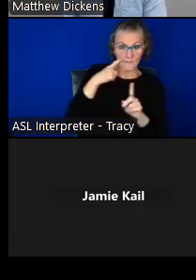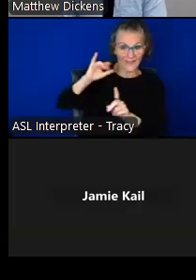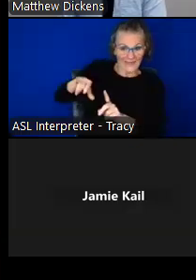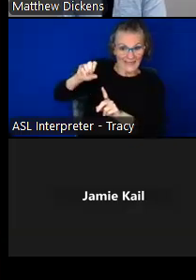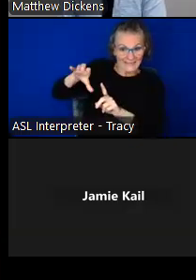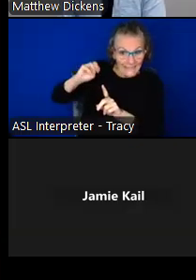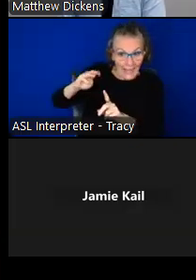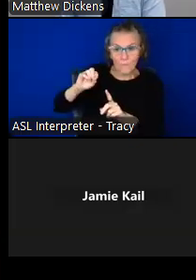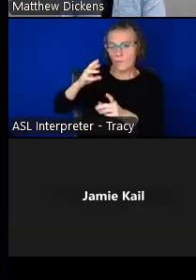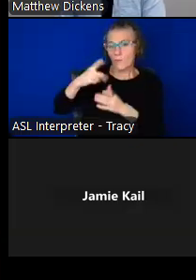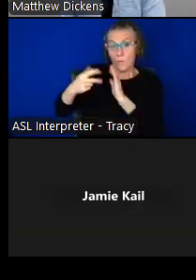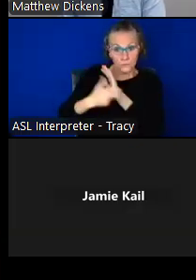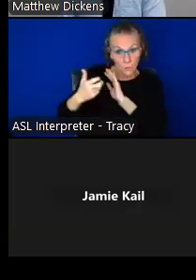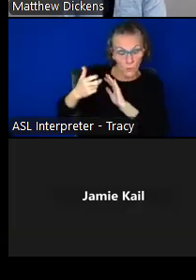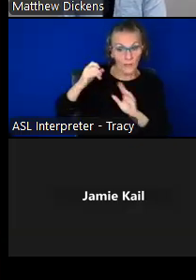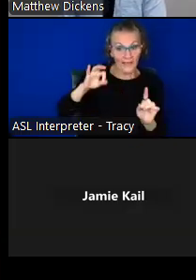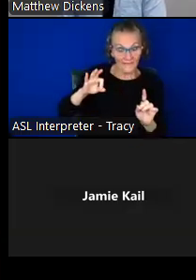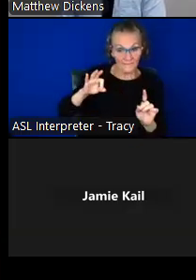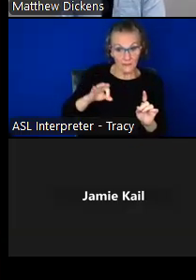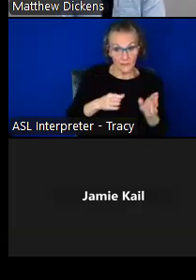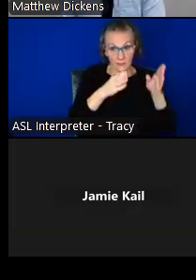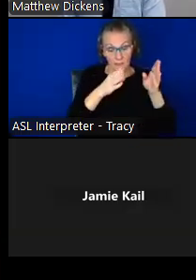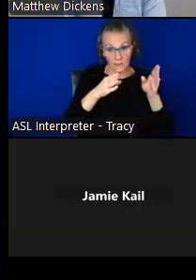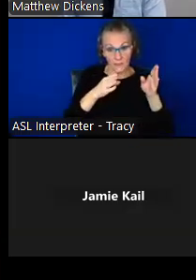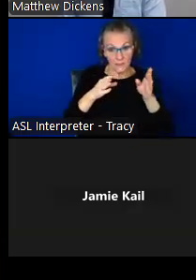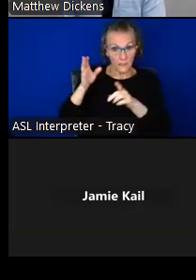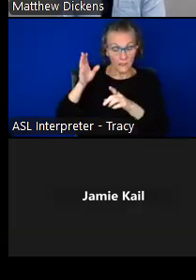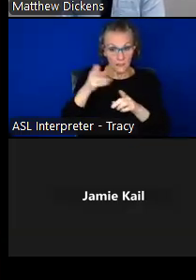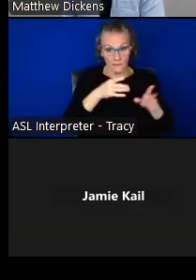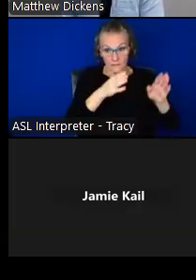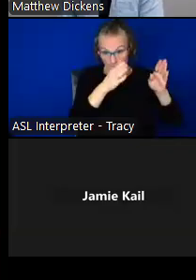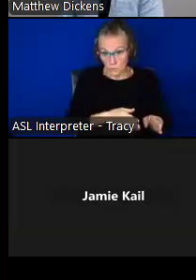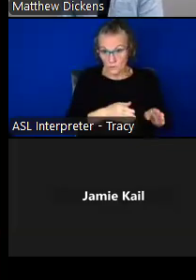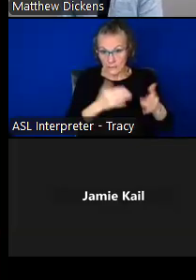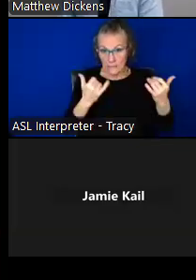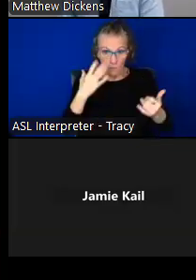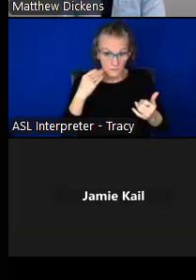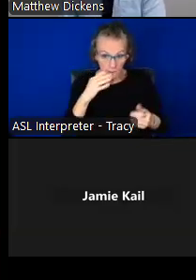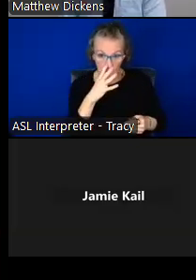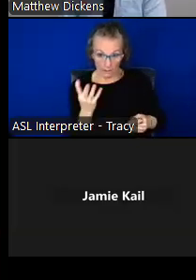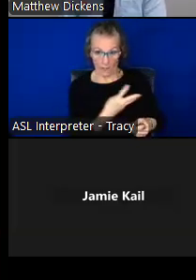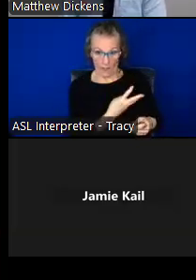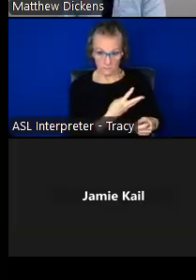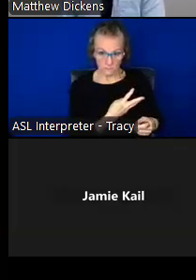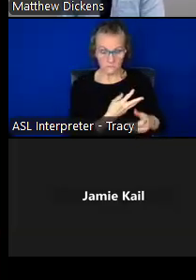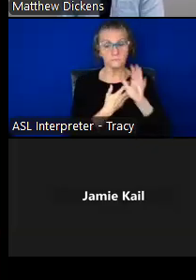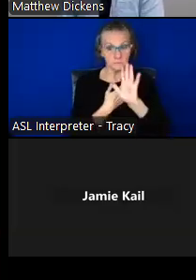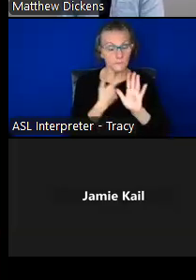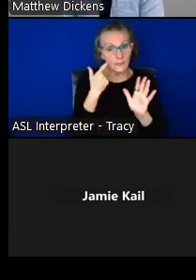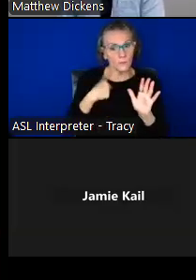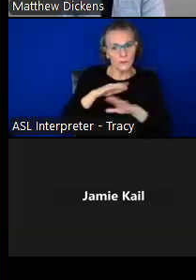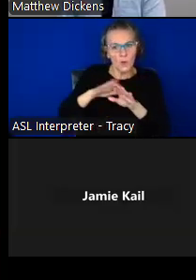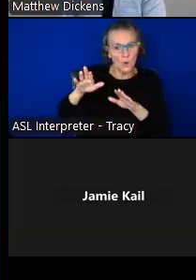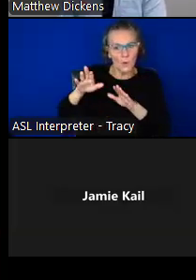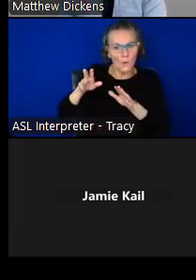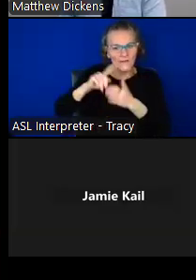or stolen items, that the individual is maybe in a state of neglect as well. Because we don't investigate theft